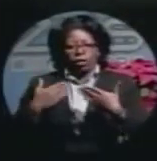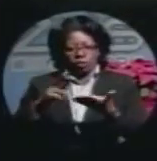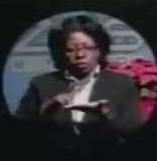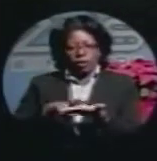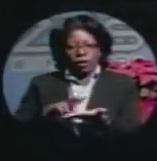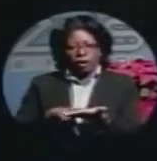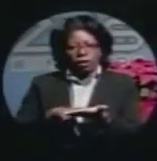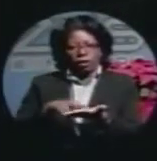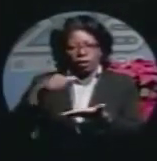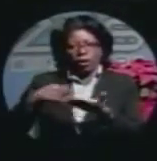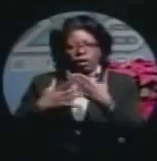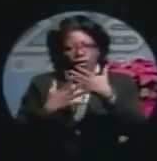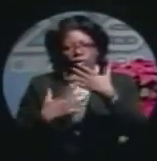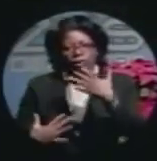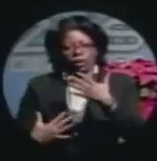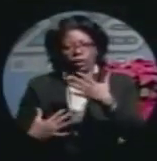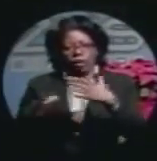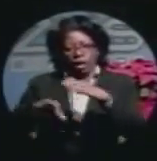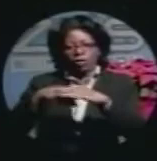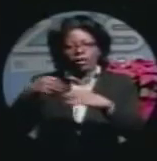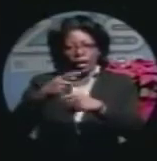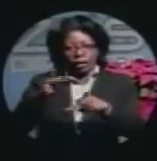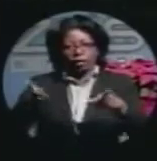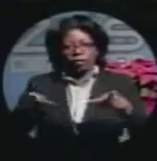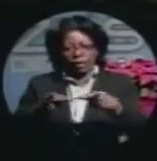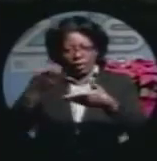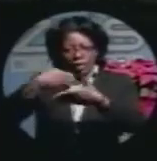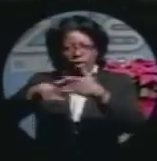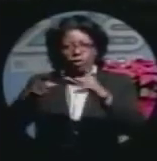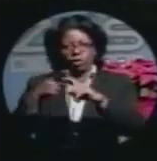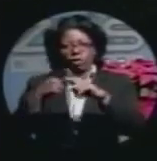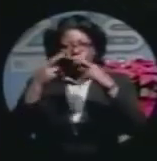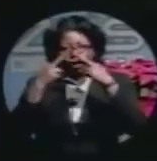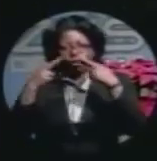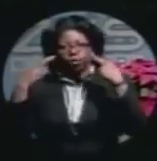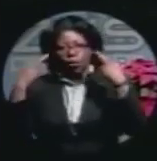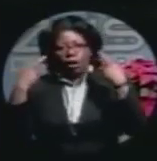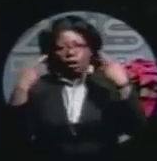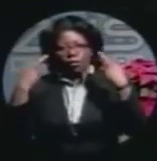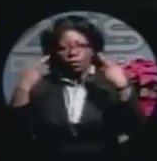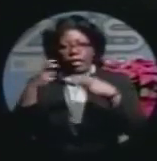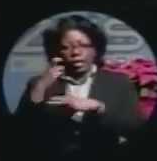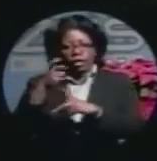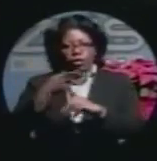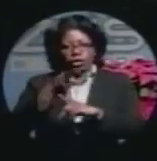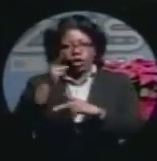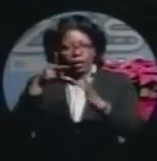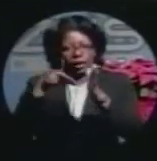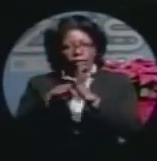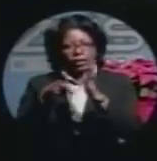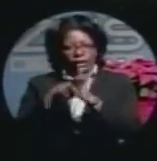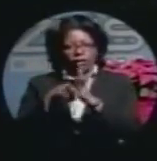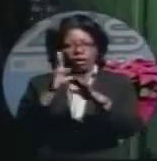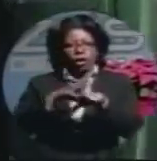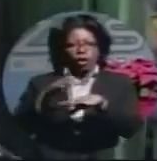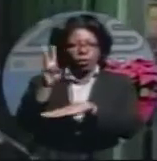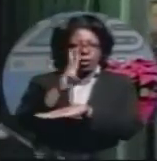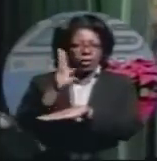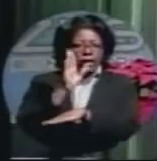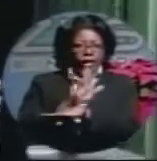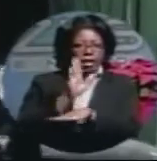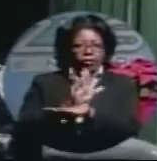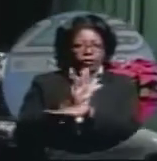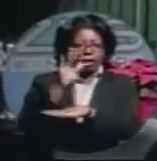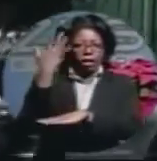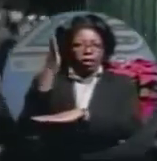in a pool of blood just outside the place police say he intended to rob. The alleged culprit was shot and killed in a shootout Wednesday evening by the